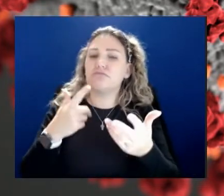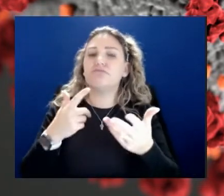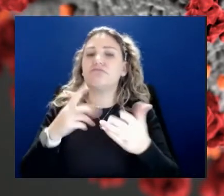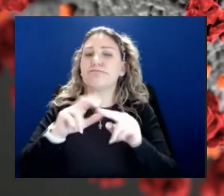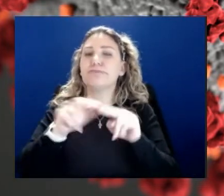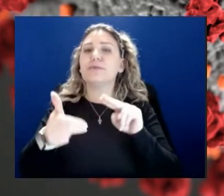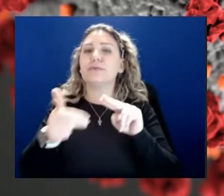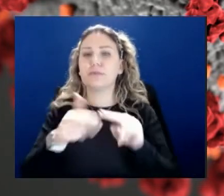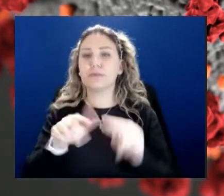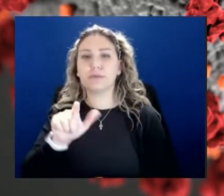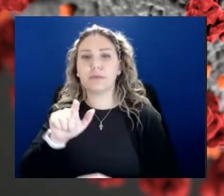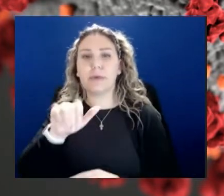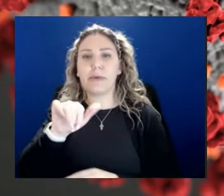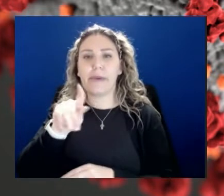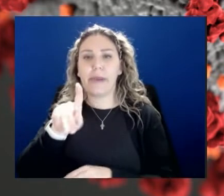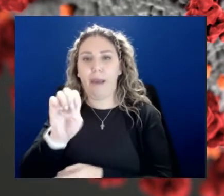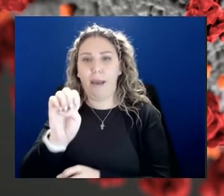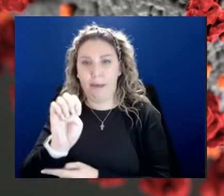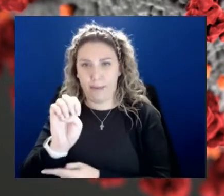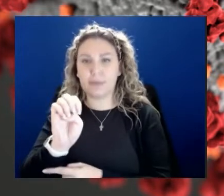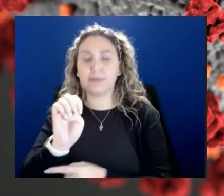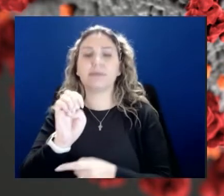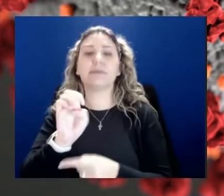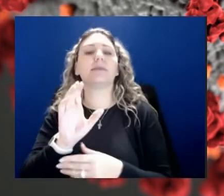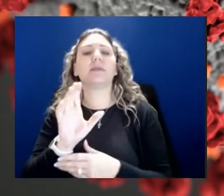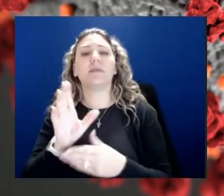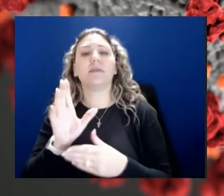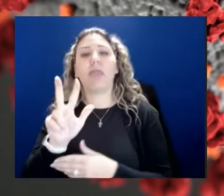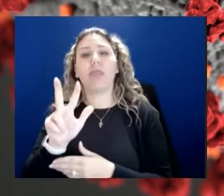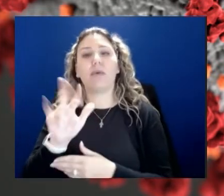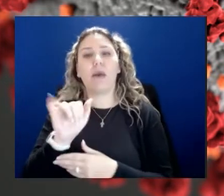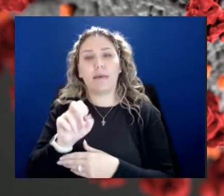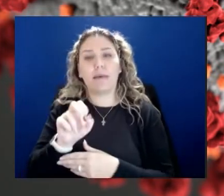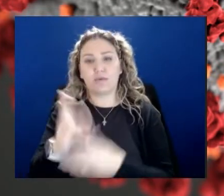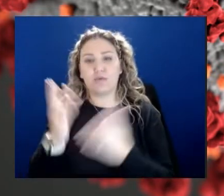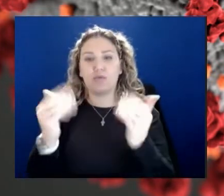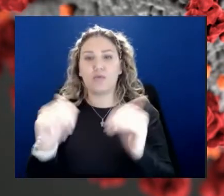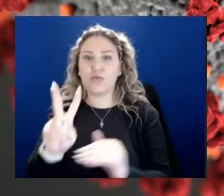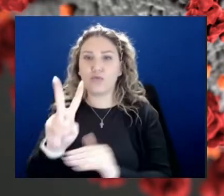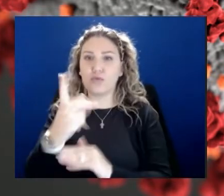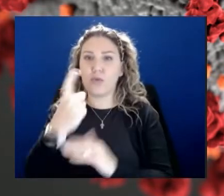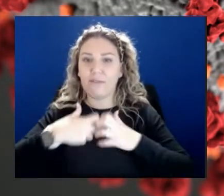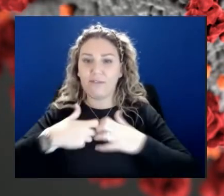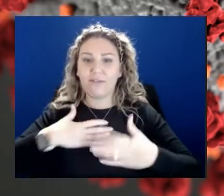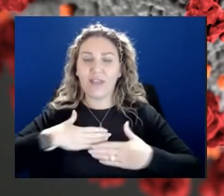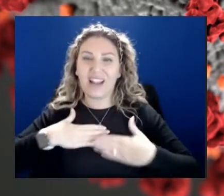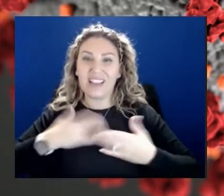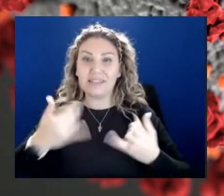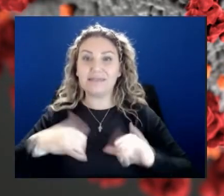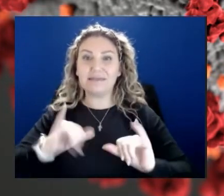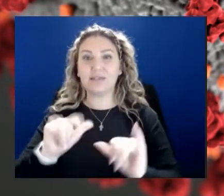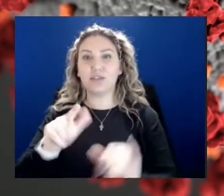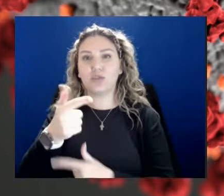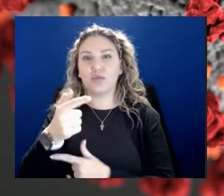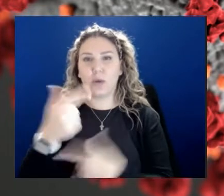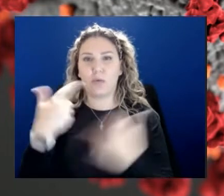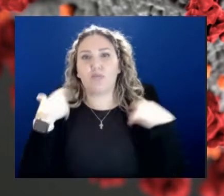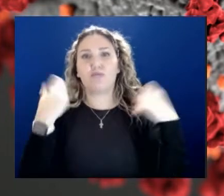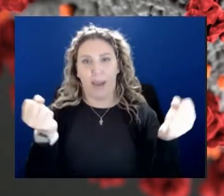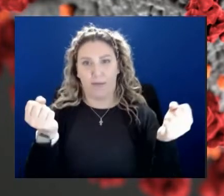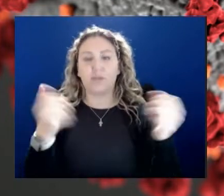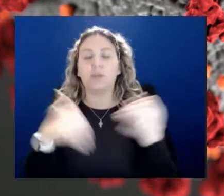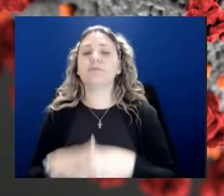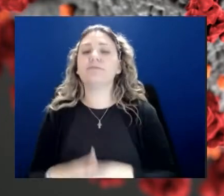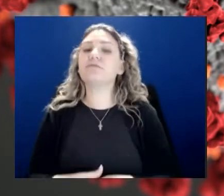active infections in the hospital with 3 in the ICU, 2 on the ventilator, still 21 in that recovery period. But hopefully we are getting from those